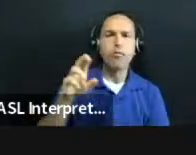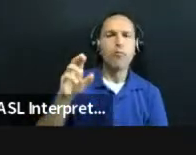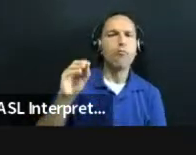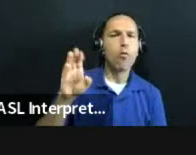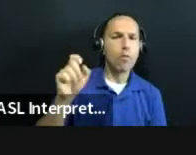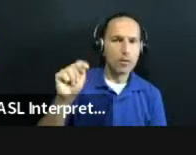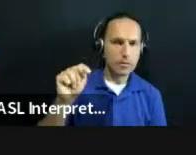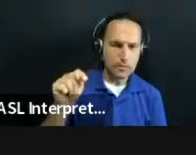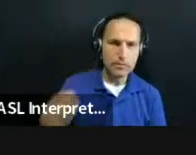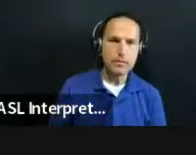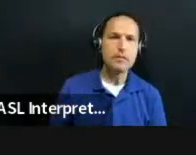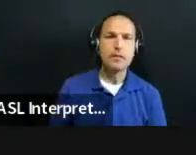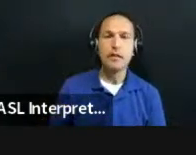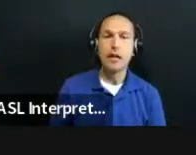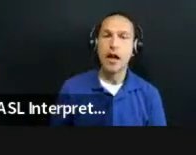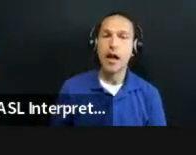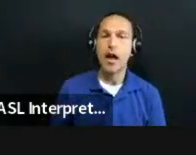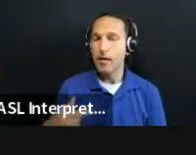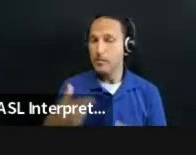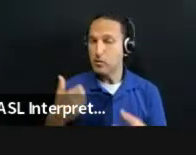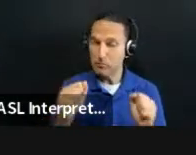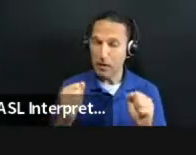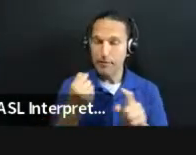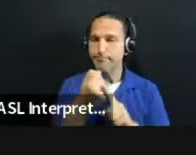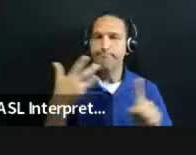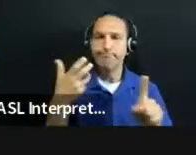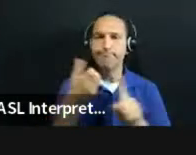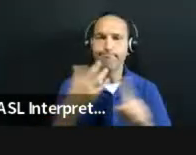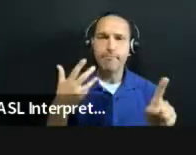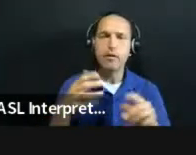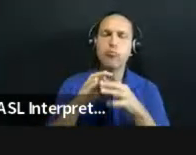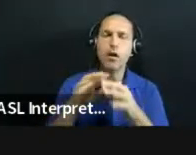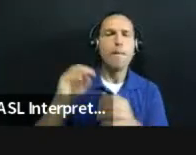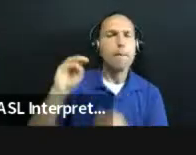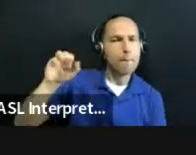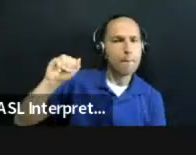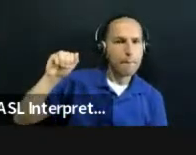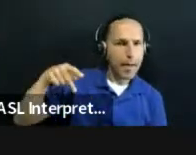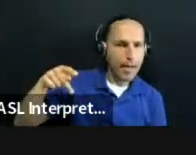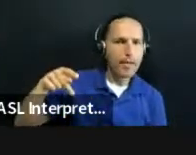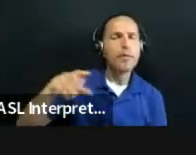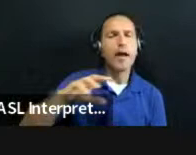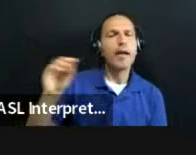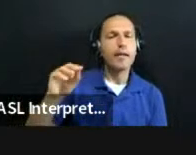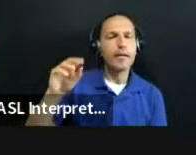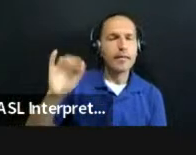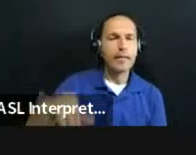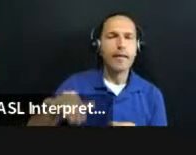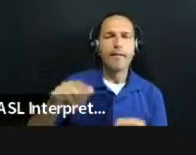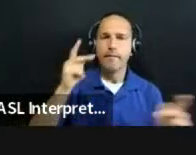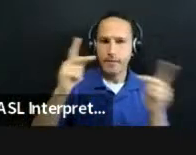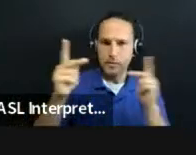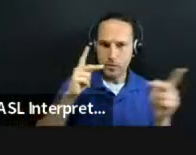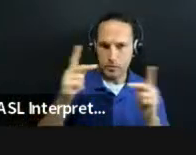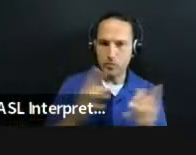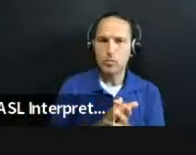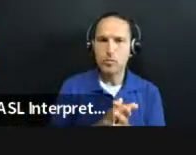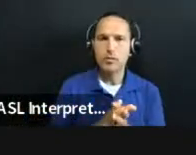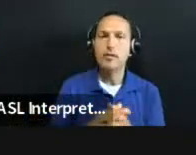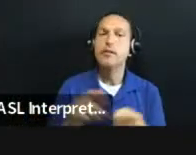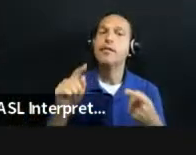So perceivable, and I'm going to try to use these in the context of maps and data visualizations. So in terms of